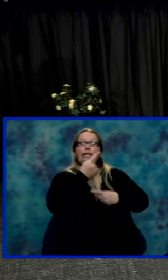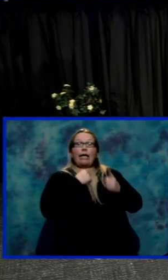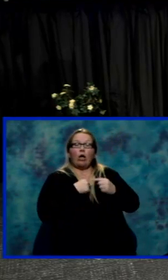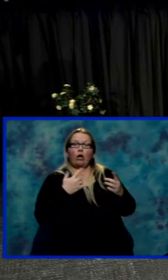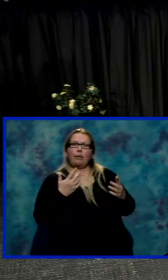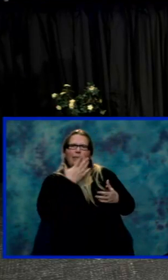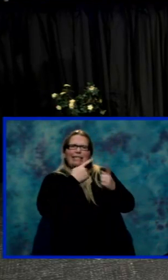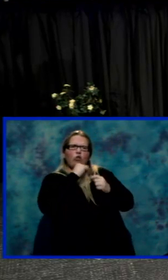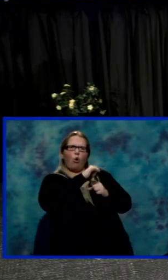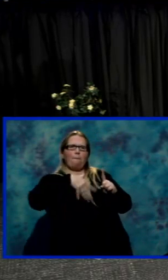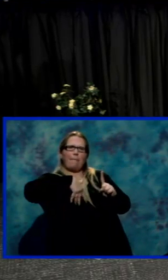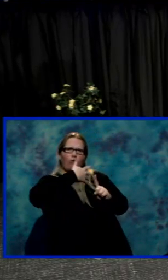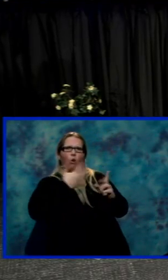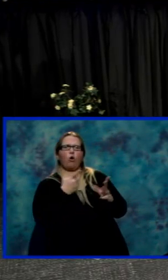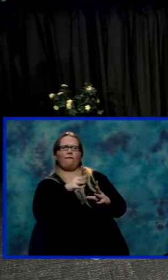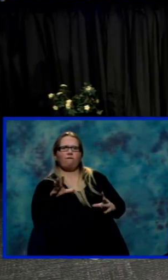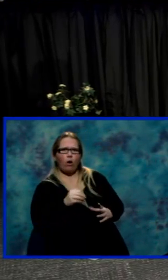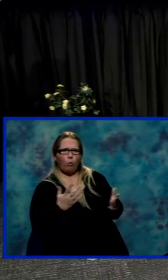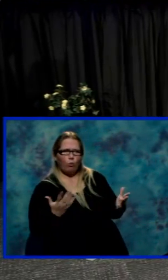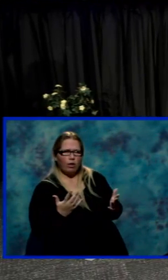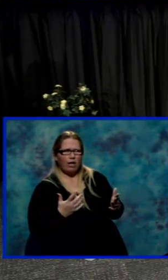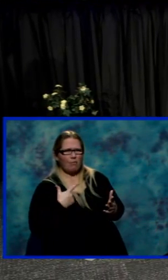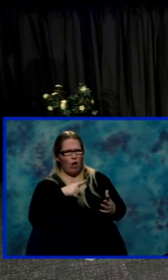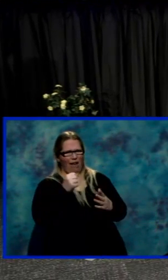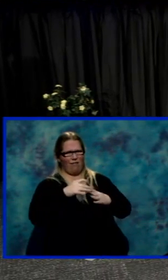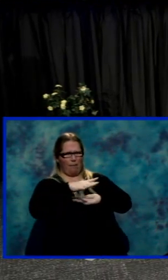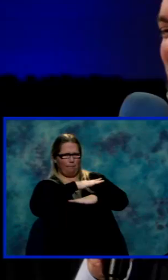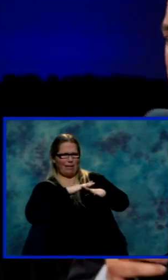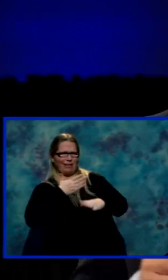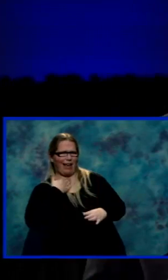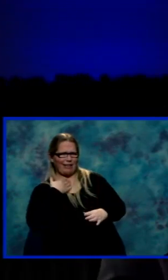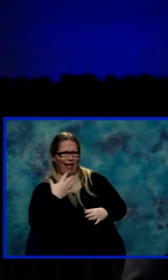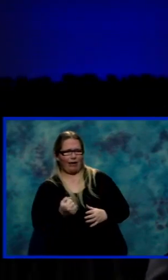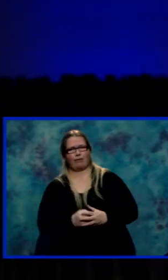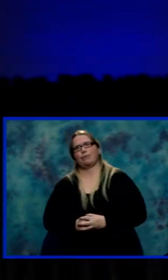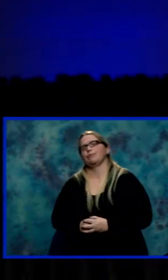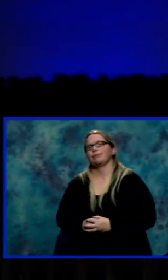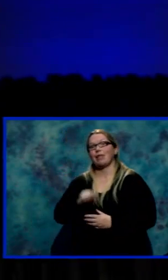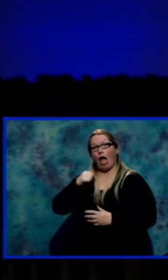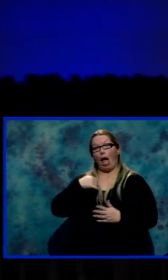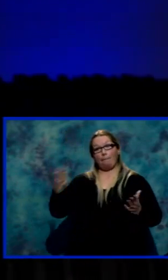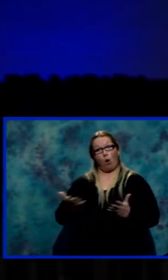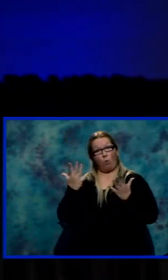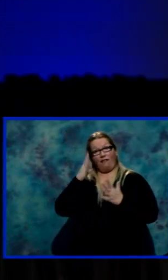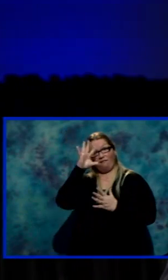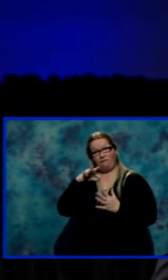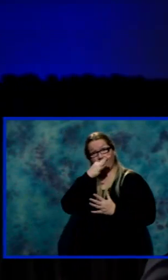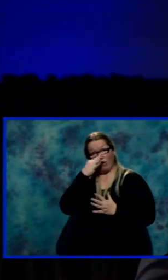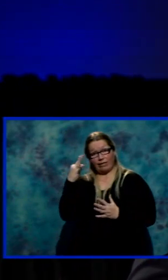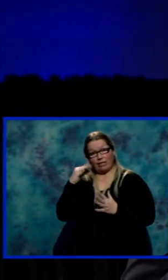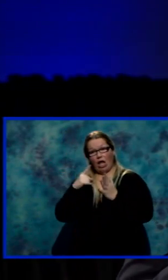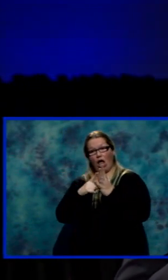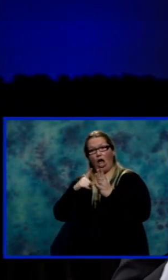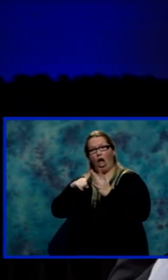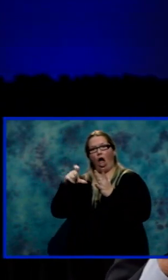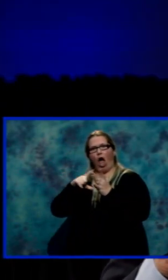Tell us a bit about your background, where you come from, because you've got a kind of a mixed up accent there. Yes. So I was born in France to an Icelandic mother and a